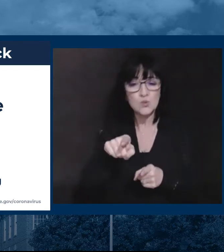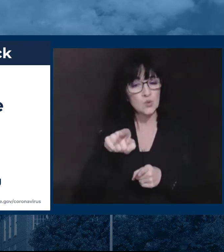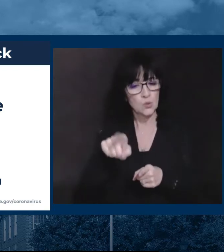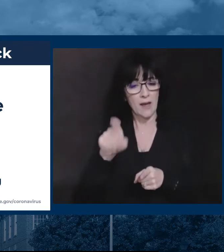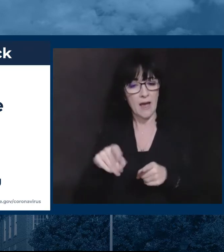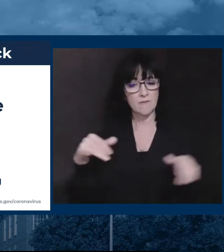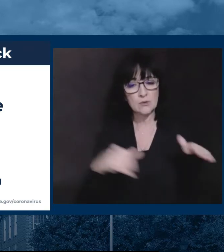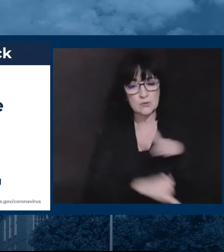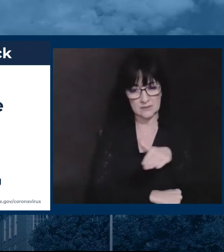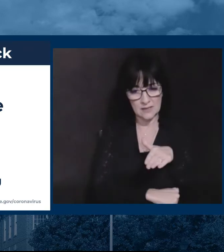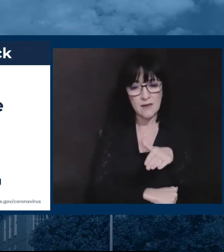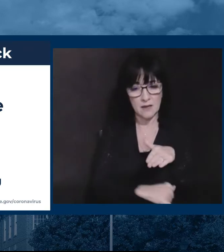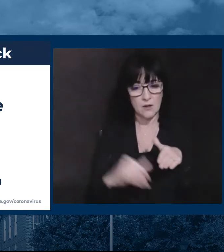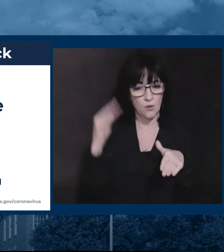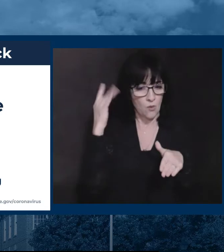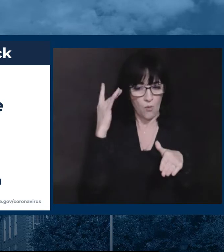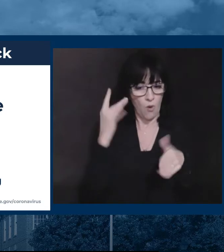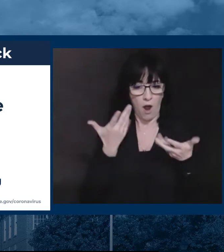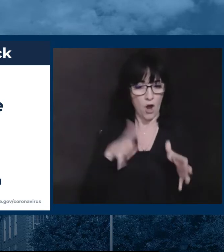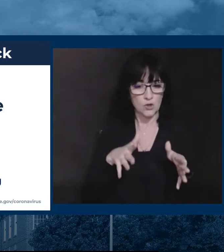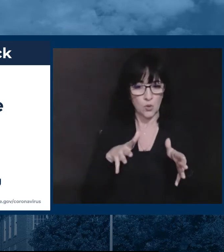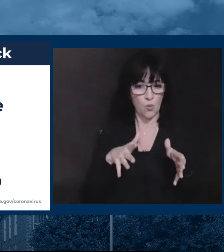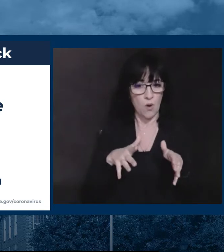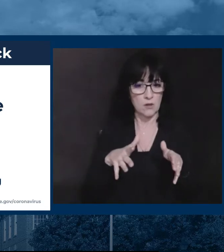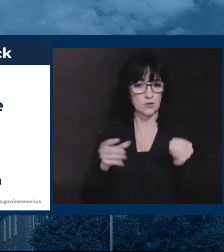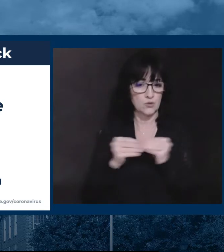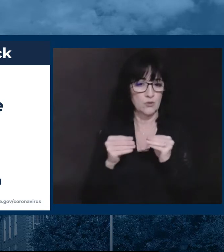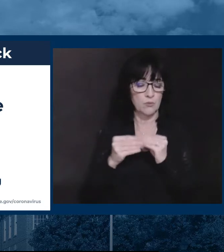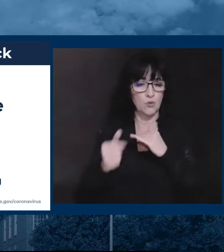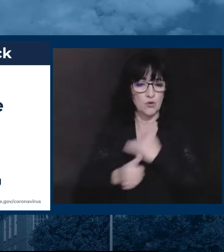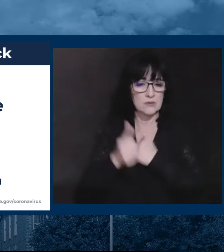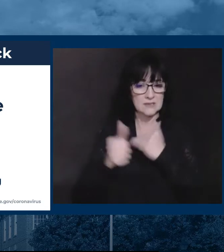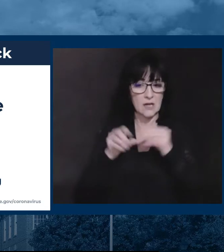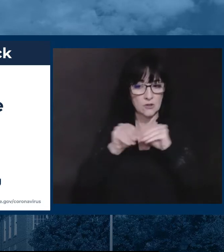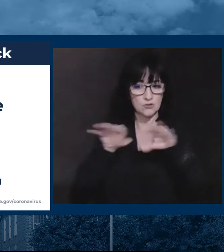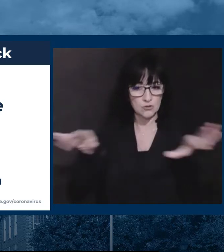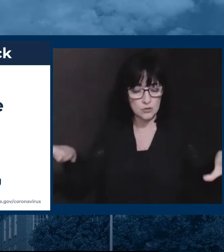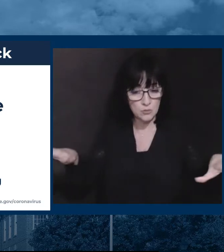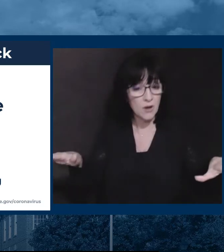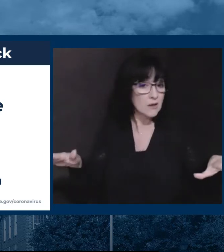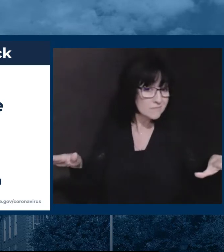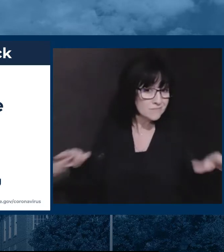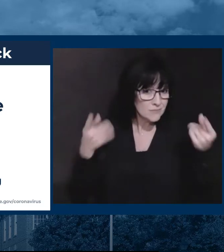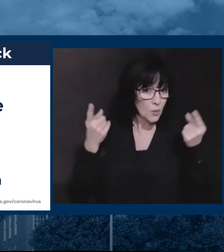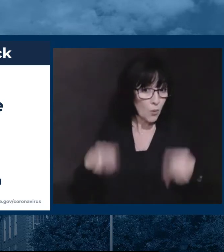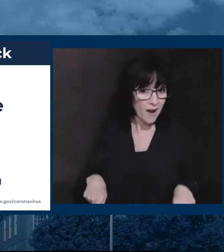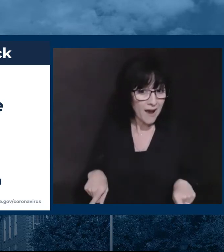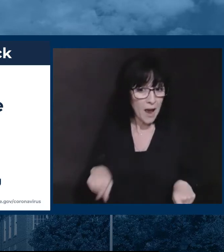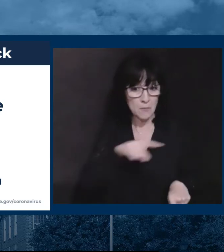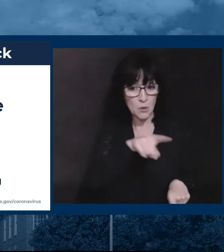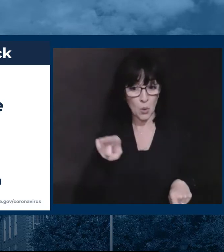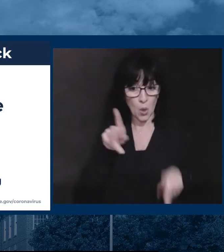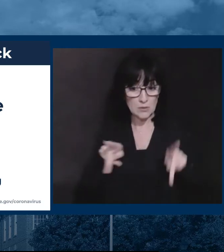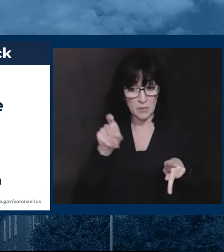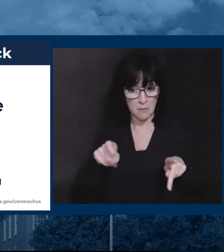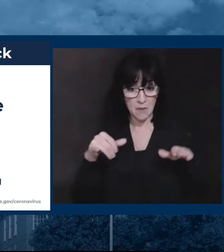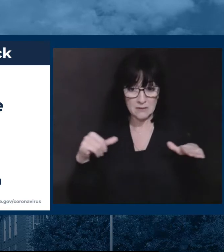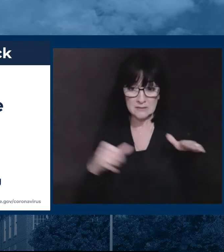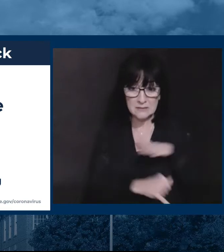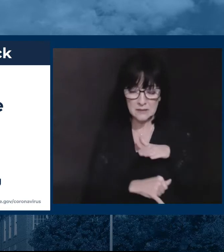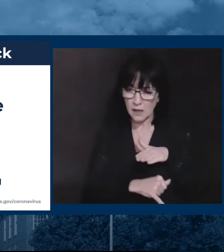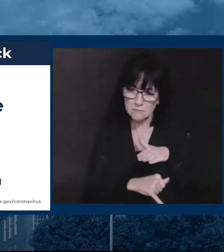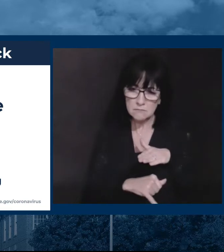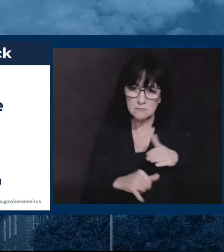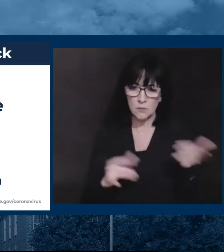has drained some of our really tight supply of substitutes. This is annually a problem in schools, and